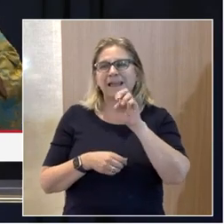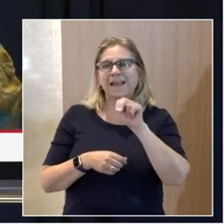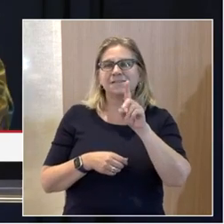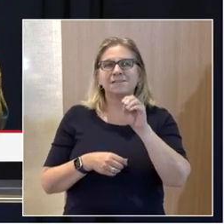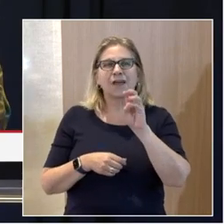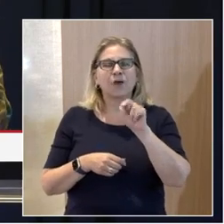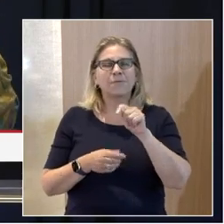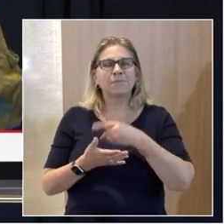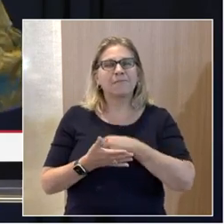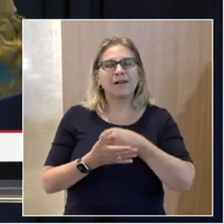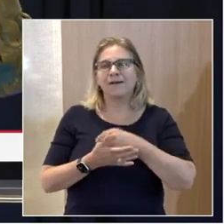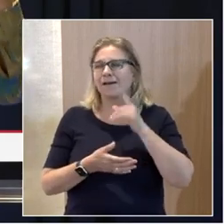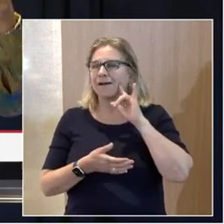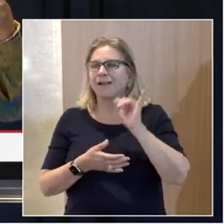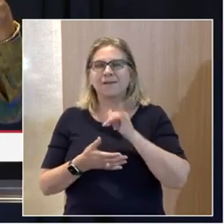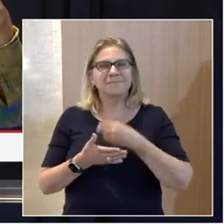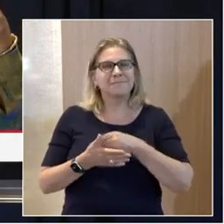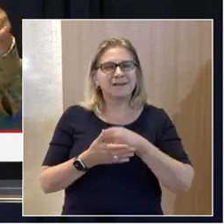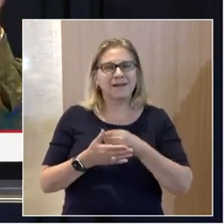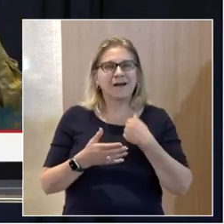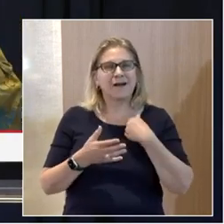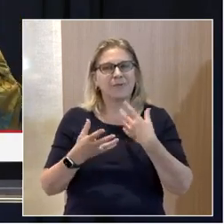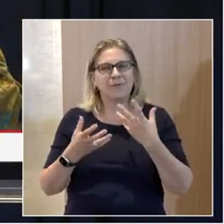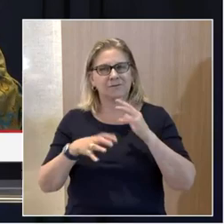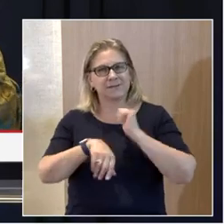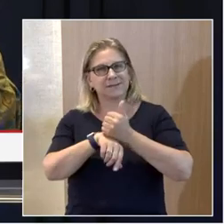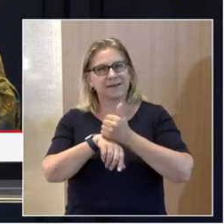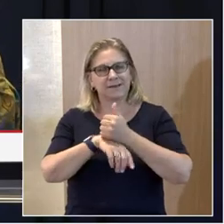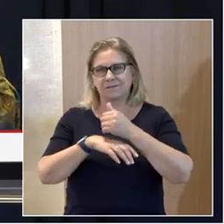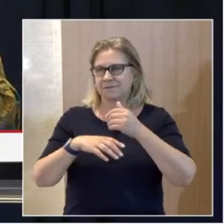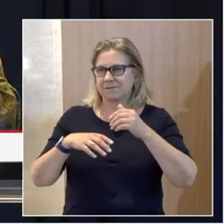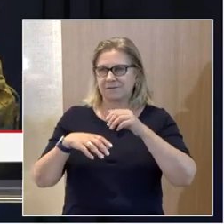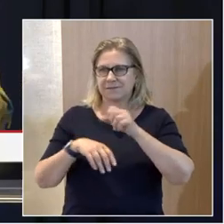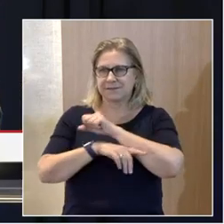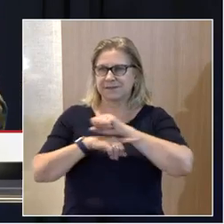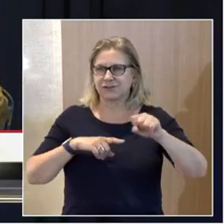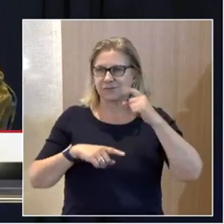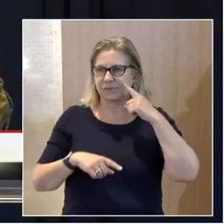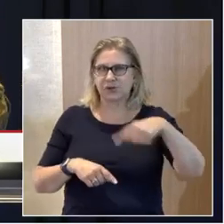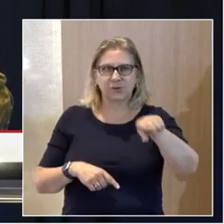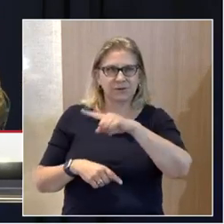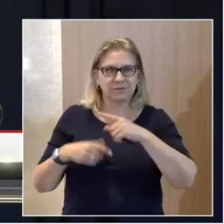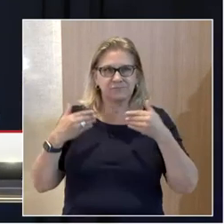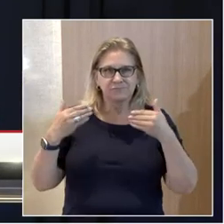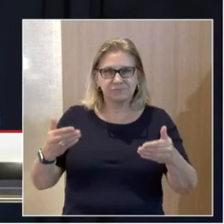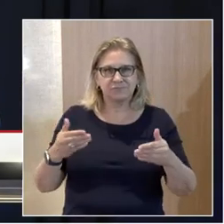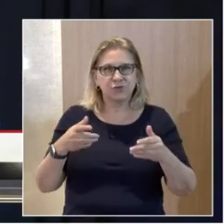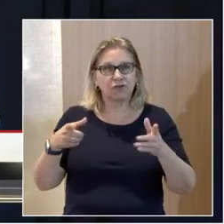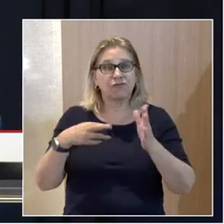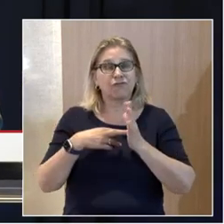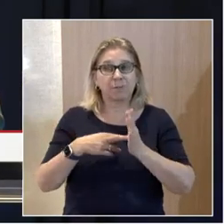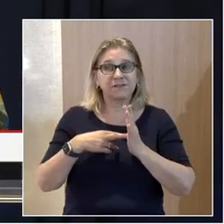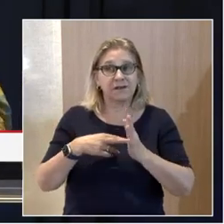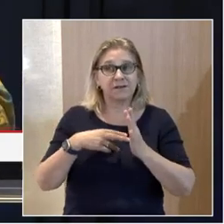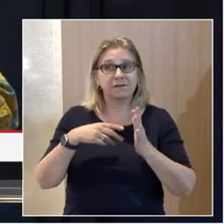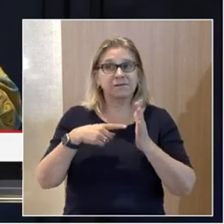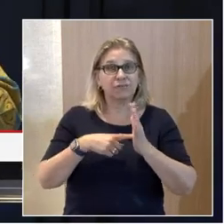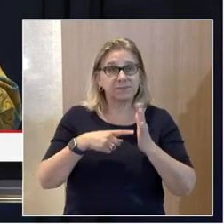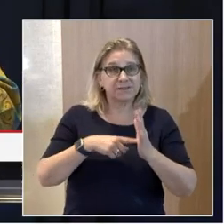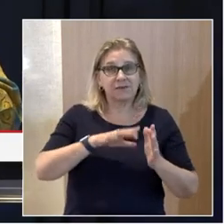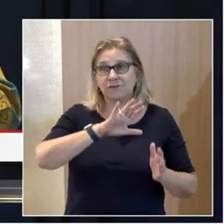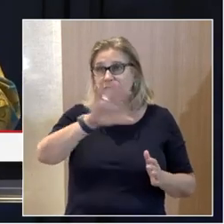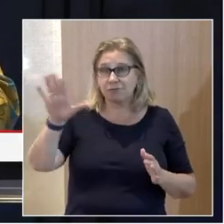have a commitment to engage all of you, all of the people you represent, all your friends and your family, in helping